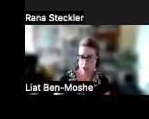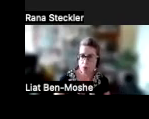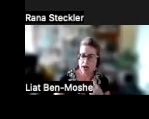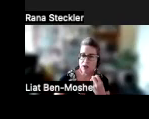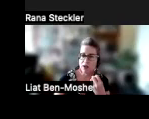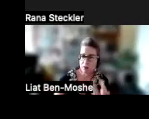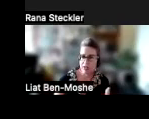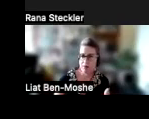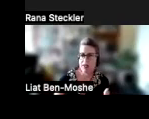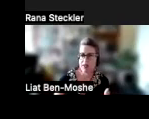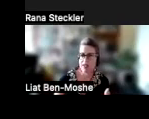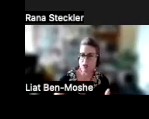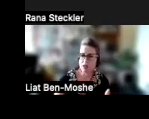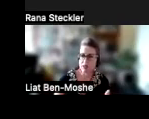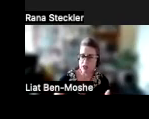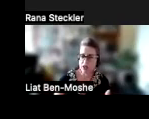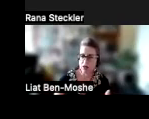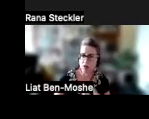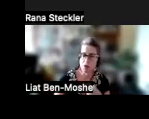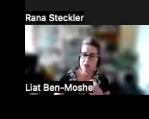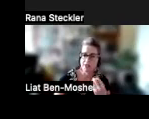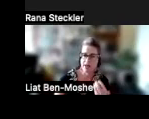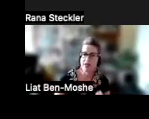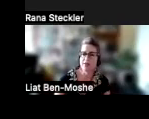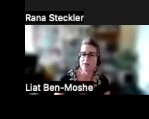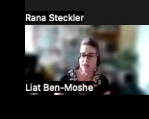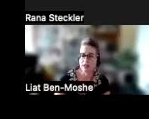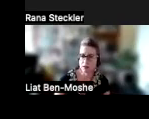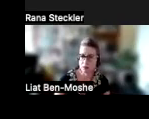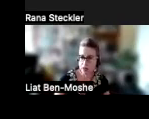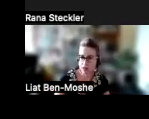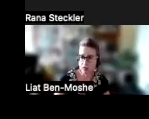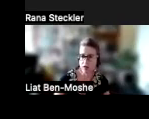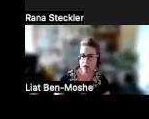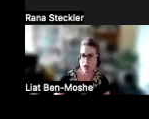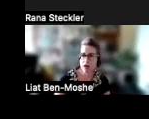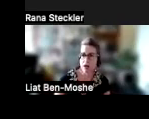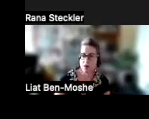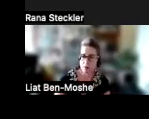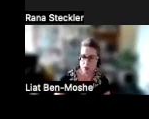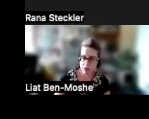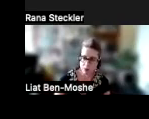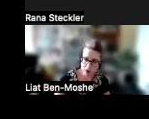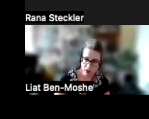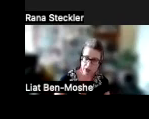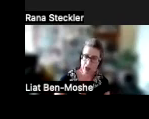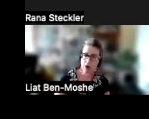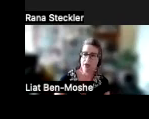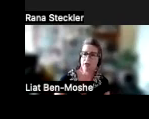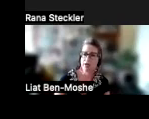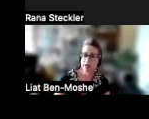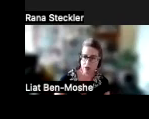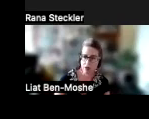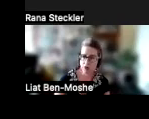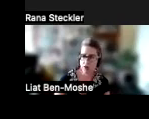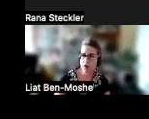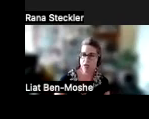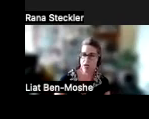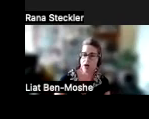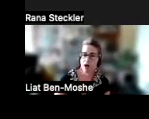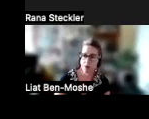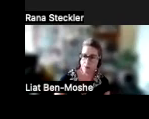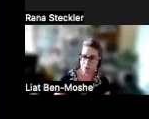importantly, why are we blaming deinstitutionalization for what is in essence political and political, economic, and